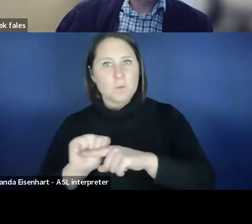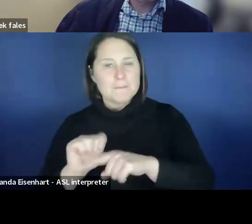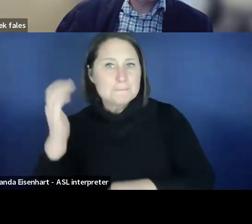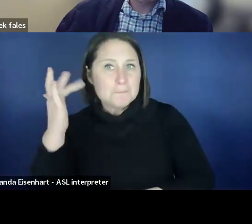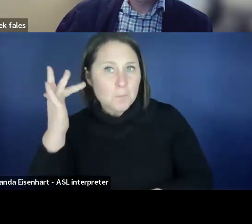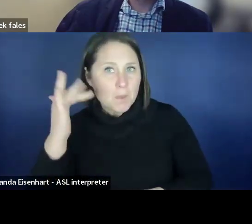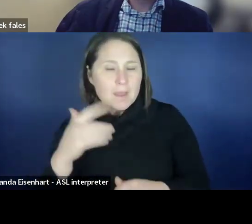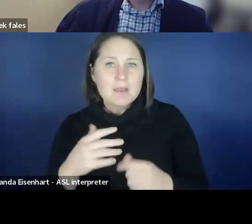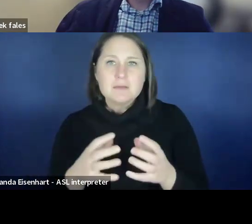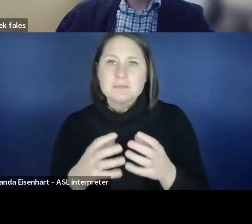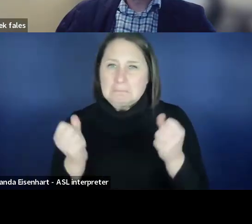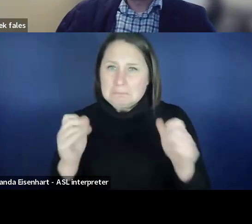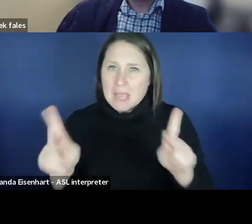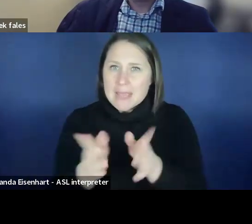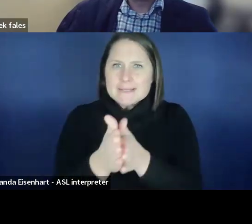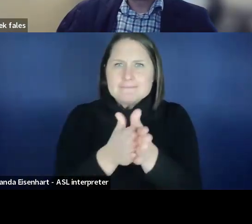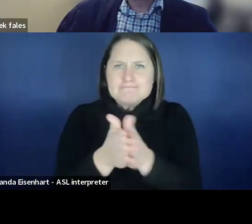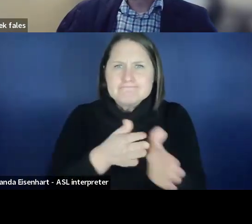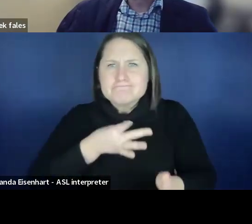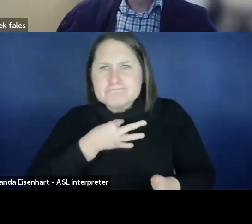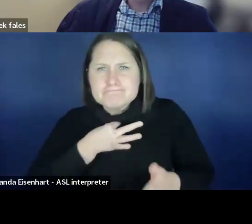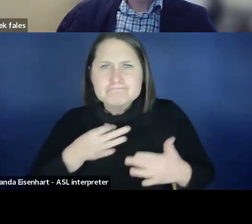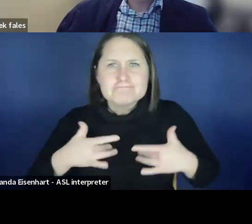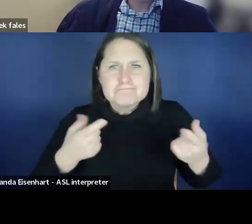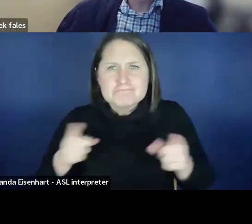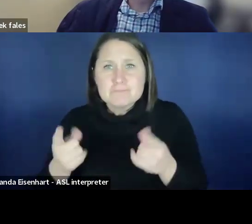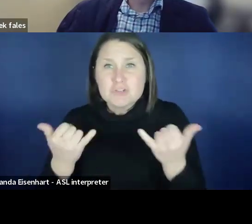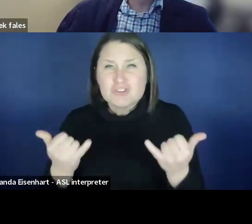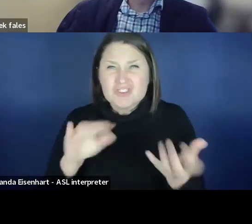this meeting. Right now, we have about